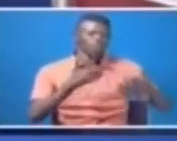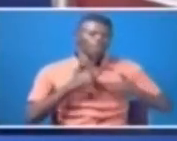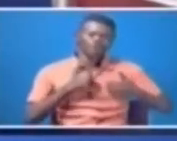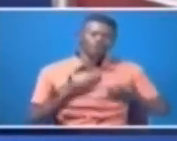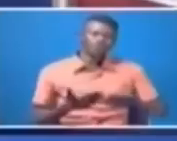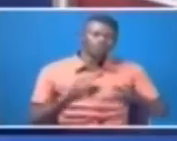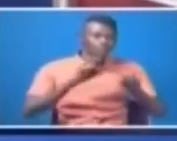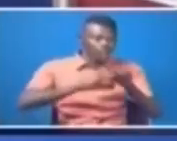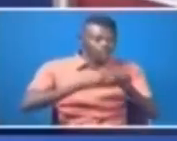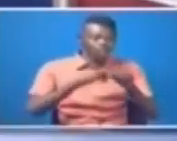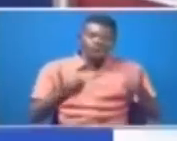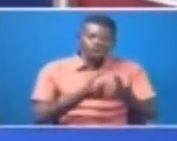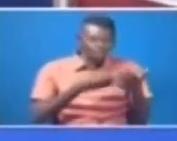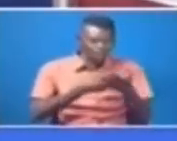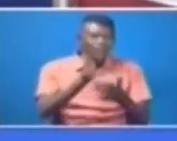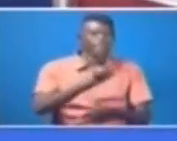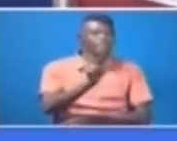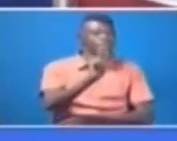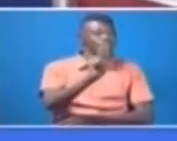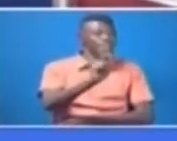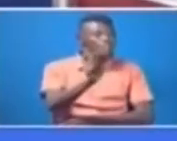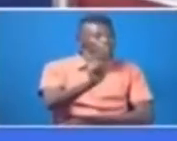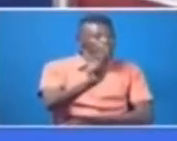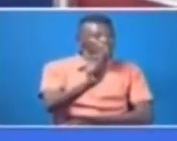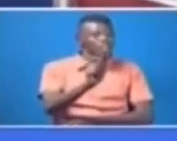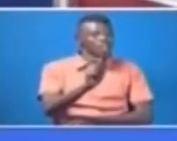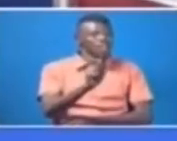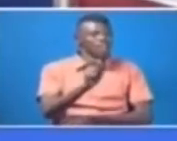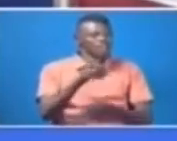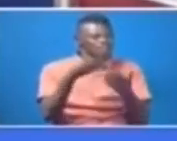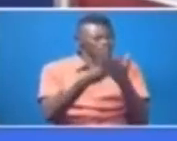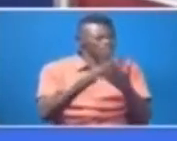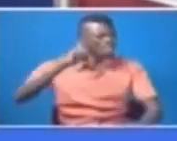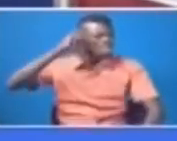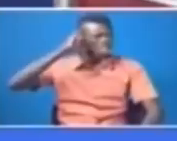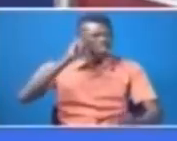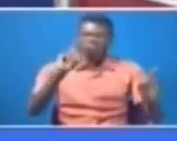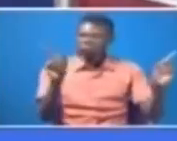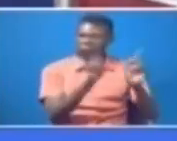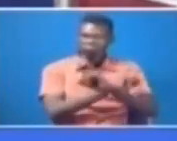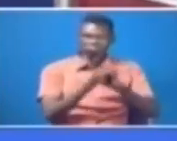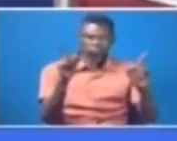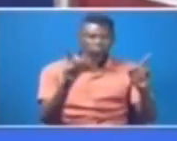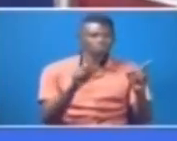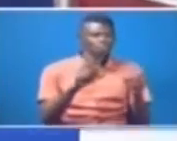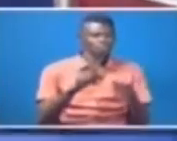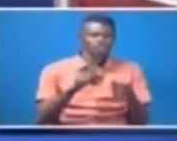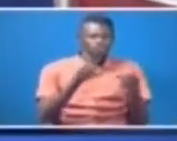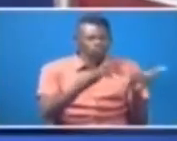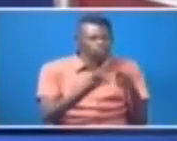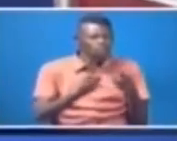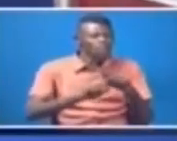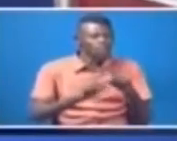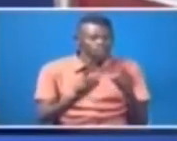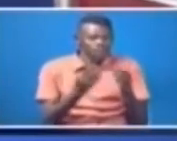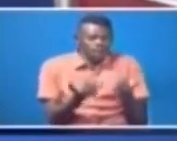that when you buy a pen, this pen should not cost some astronomical amount. It should cost the market amount. But